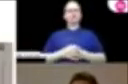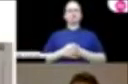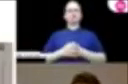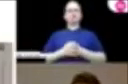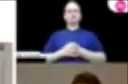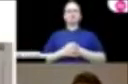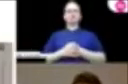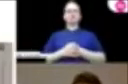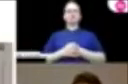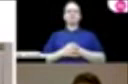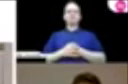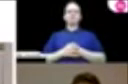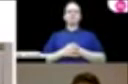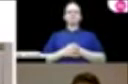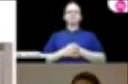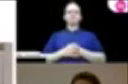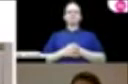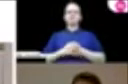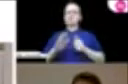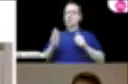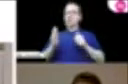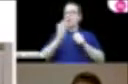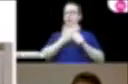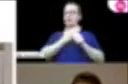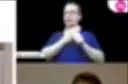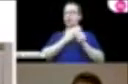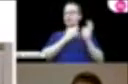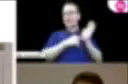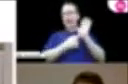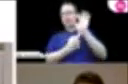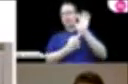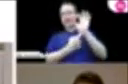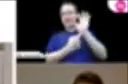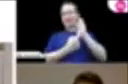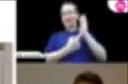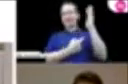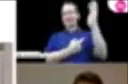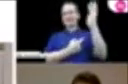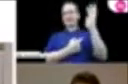So the first gallery in People's History Museum, so we're just